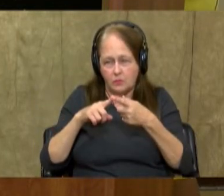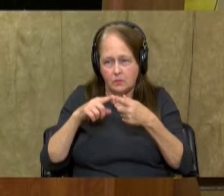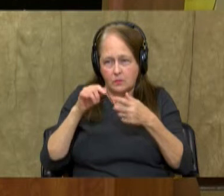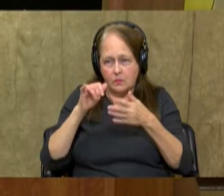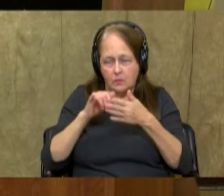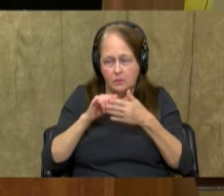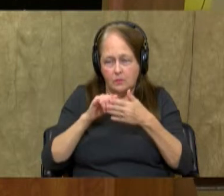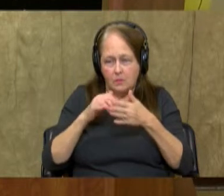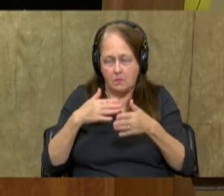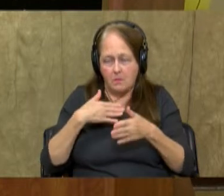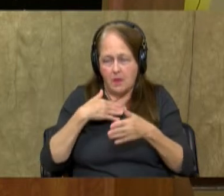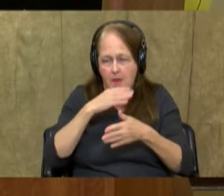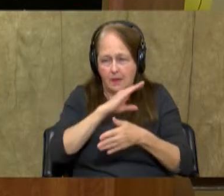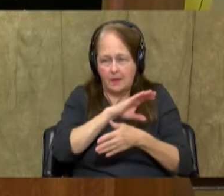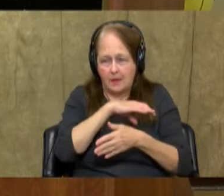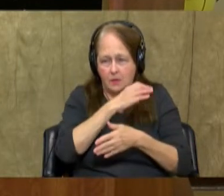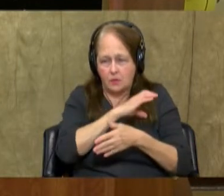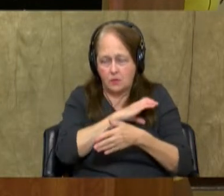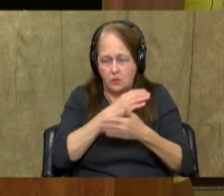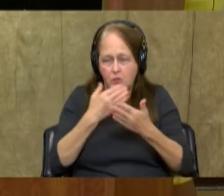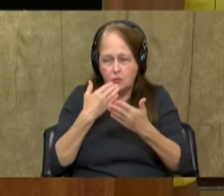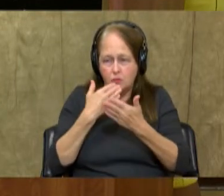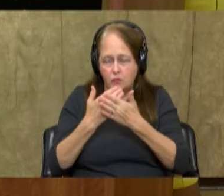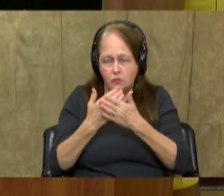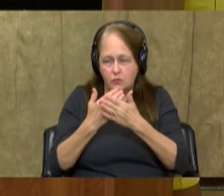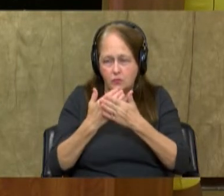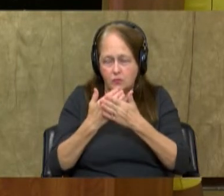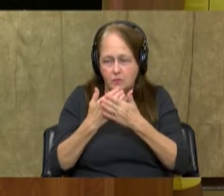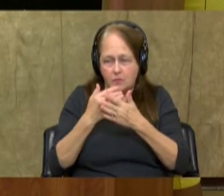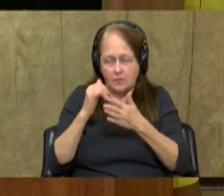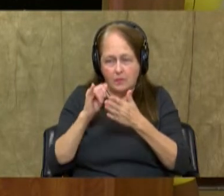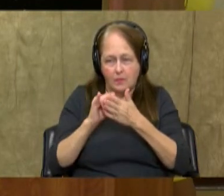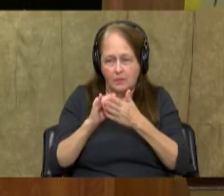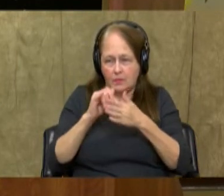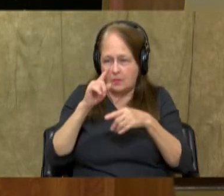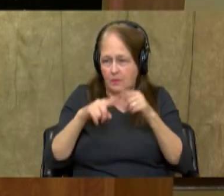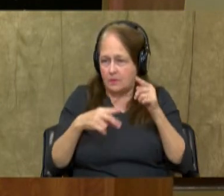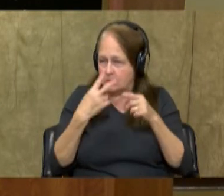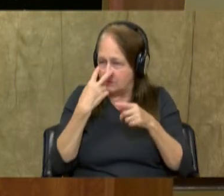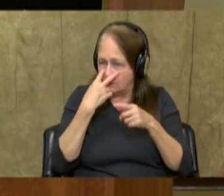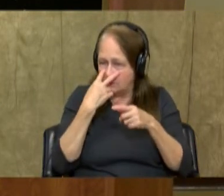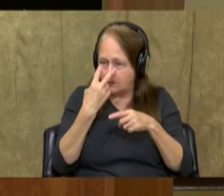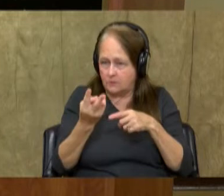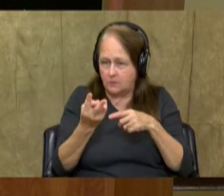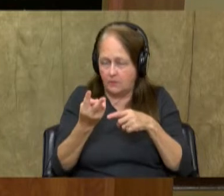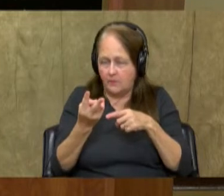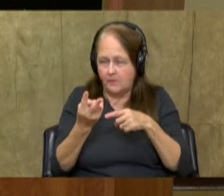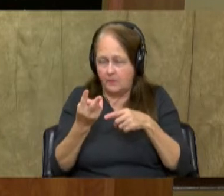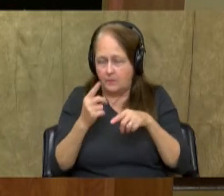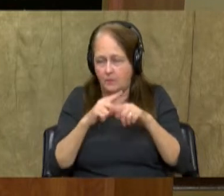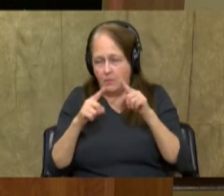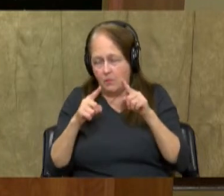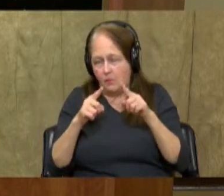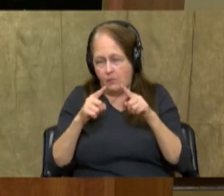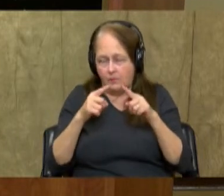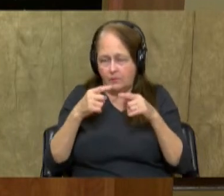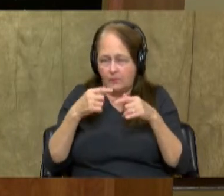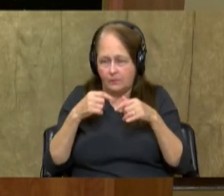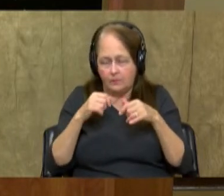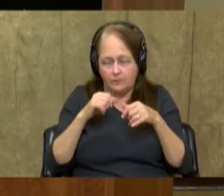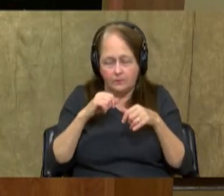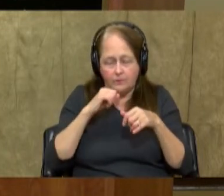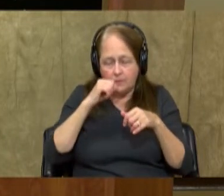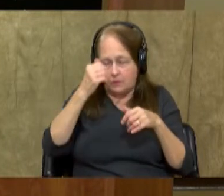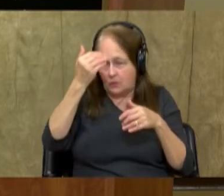general characteristics. A good deal of it was due to the fact that I could not see and yet was wholly